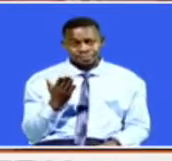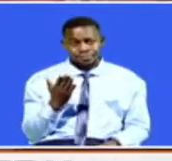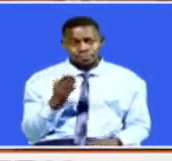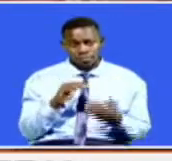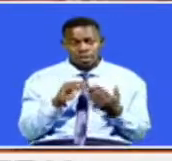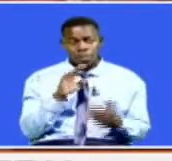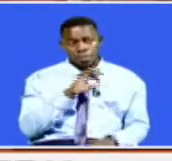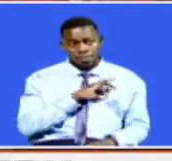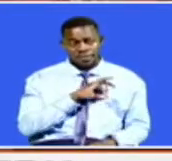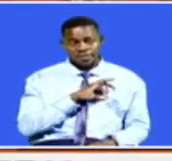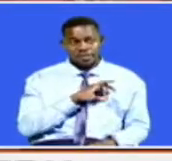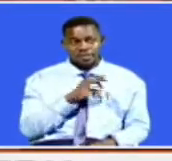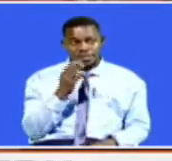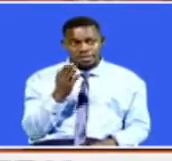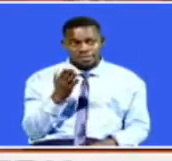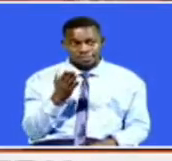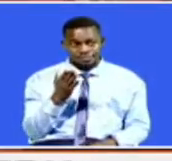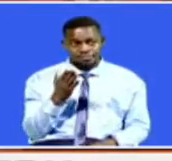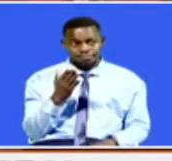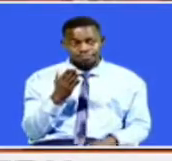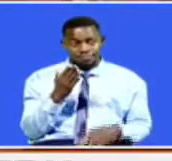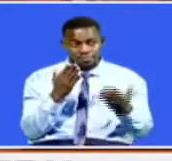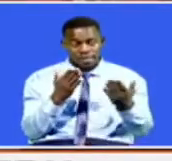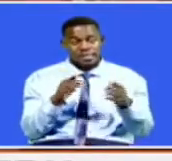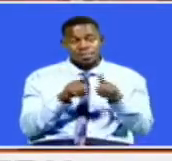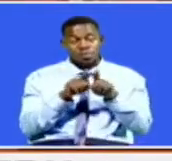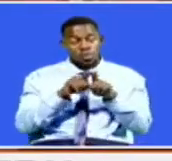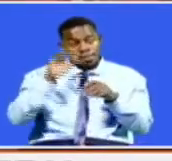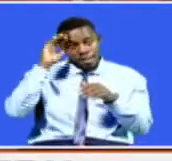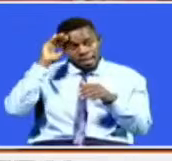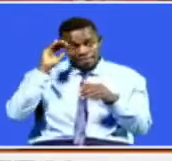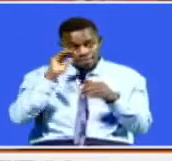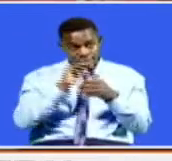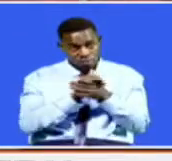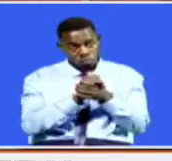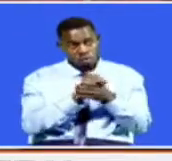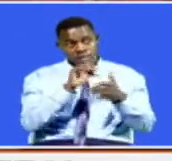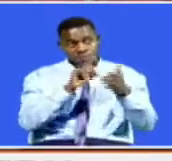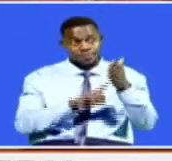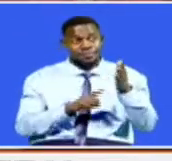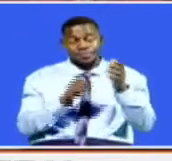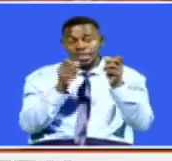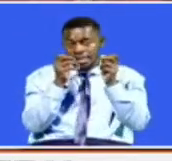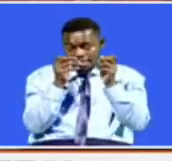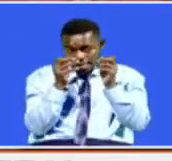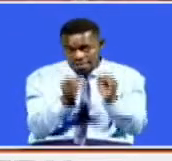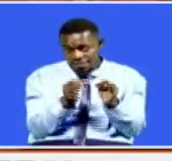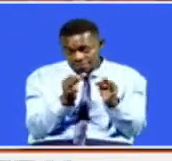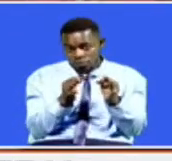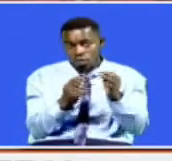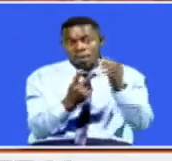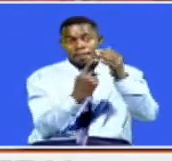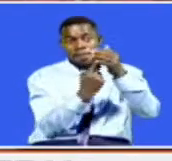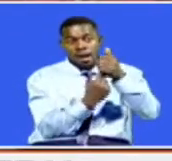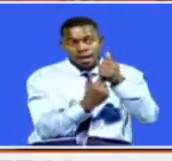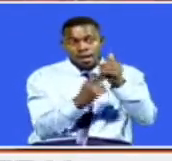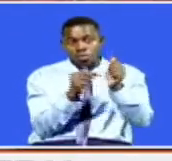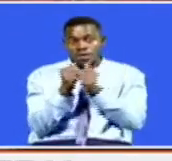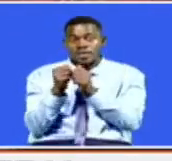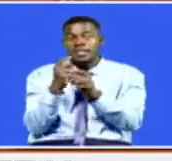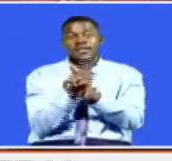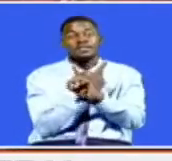manner. And it's our belief that being a part of it through partnership with the